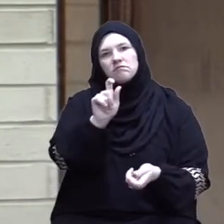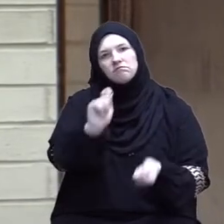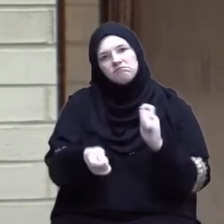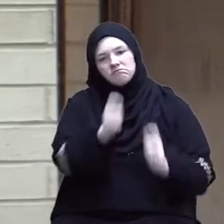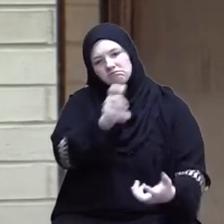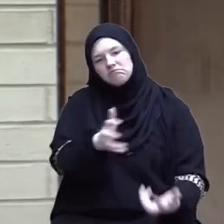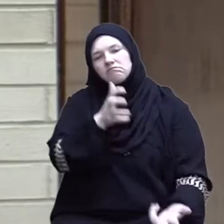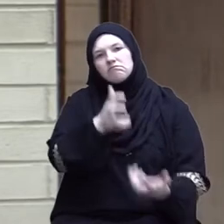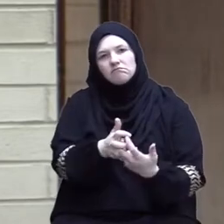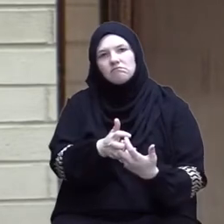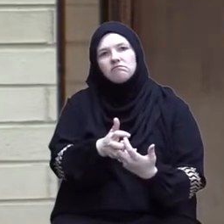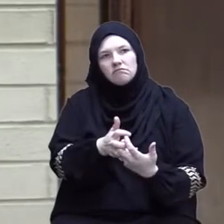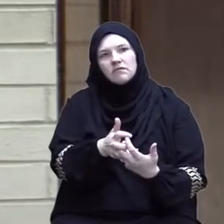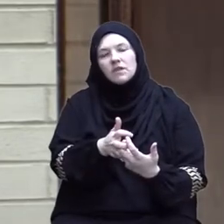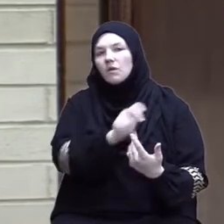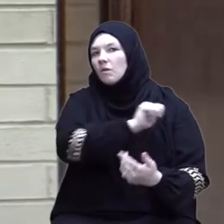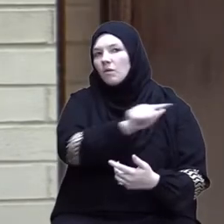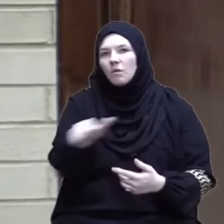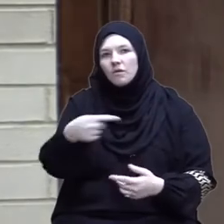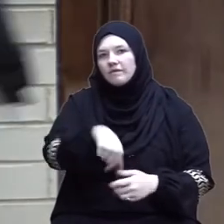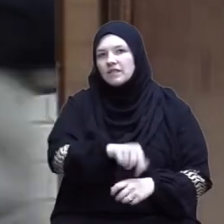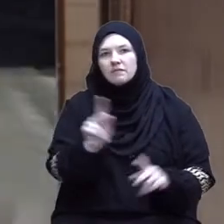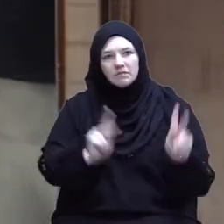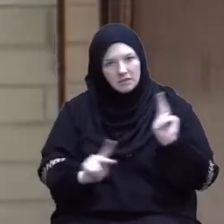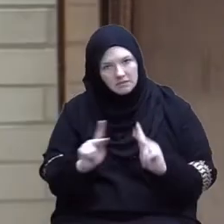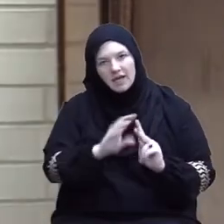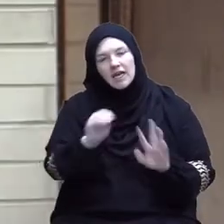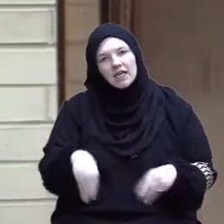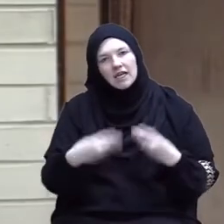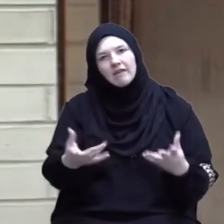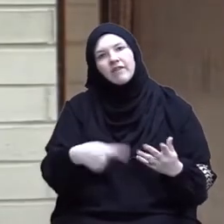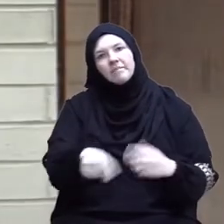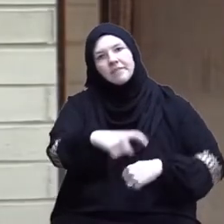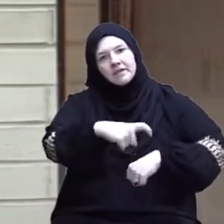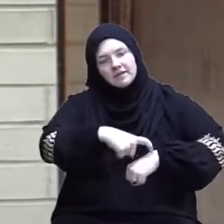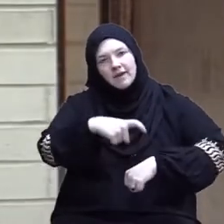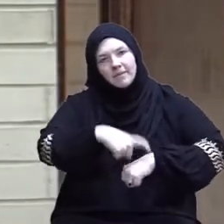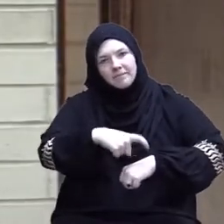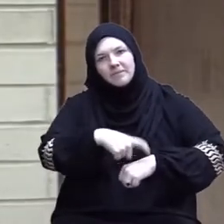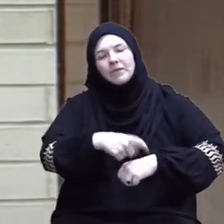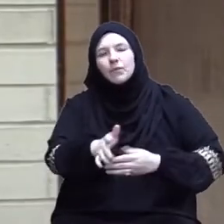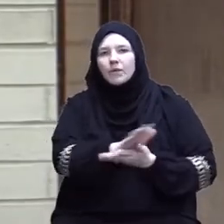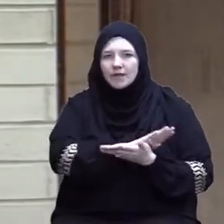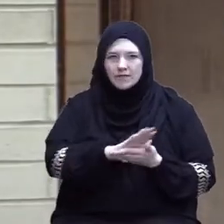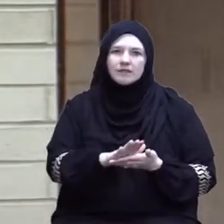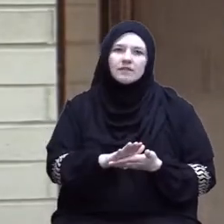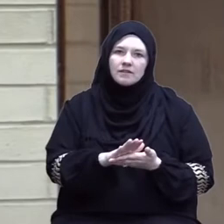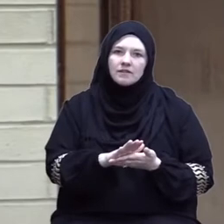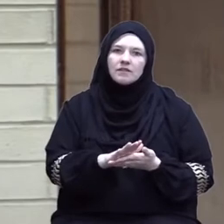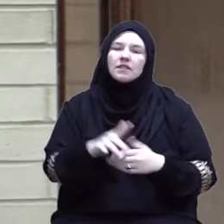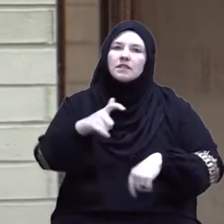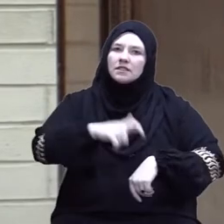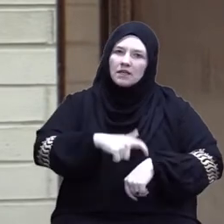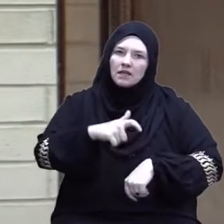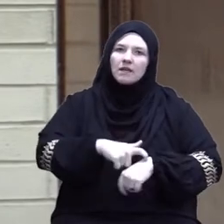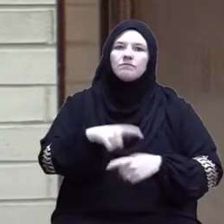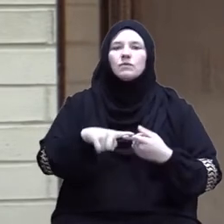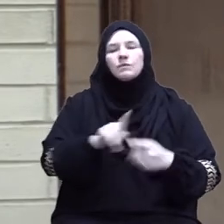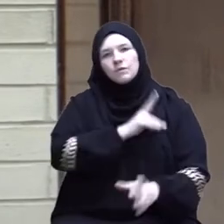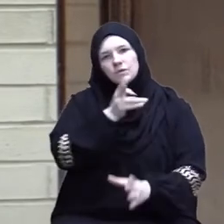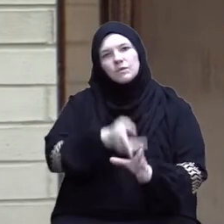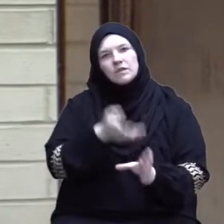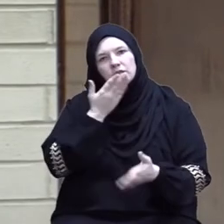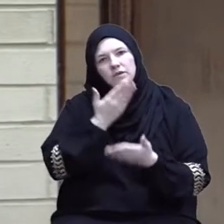and absorb all of these people and give them the time to cleanse, the time to